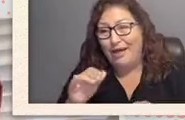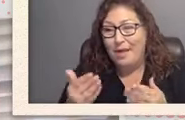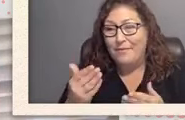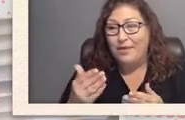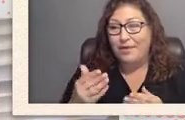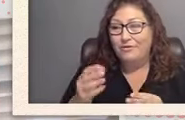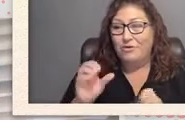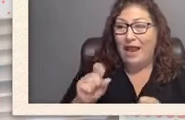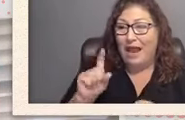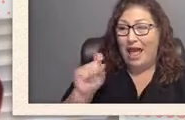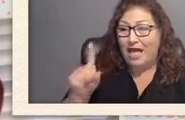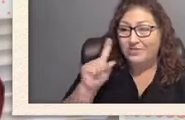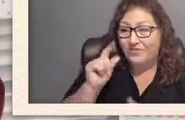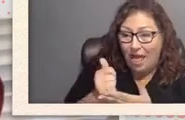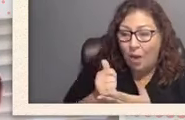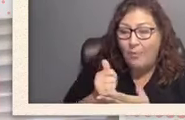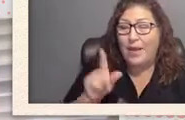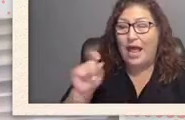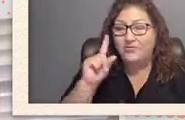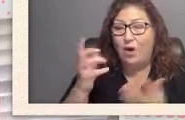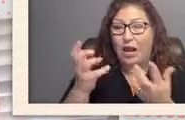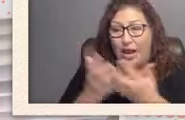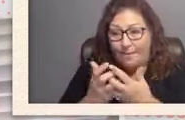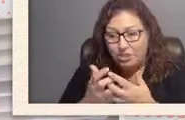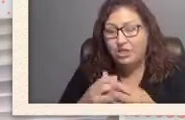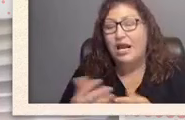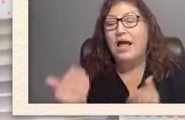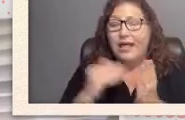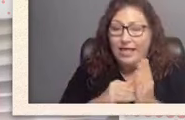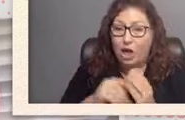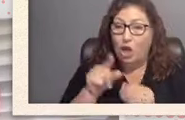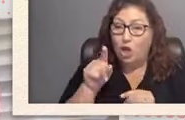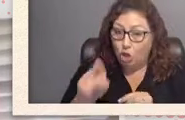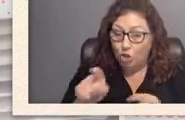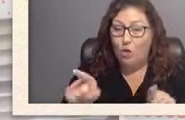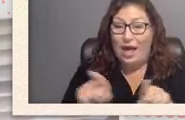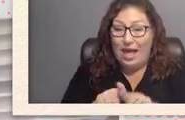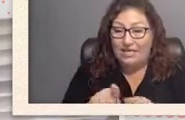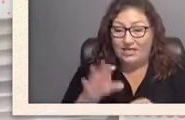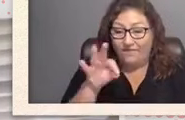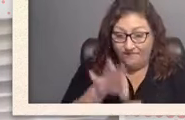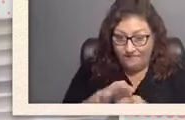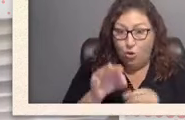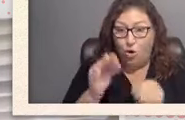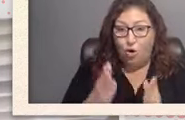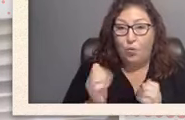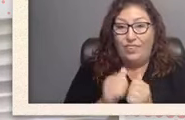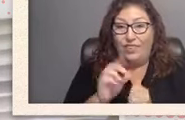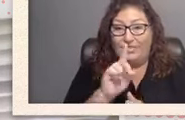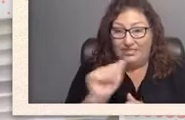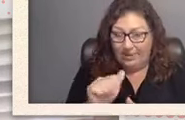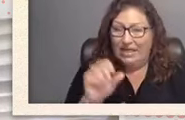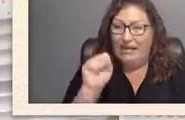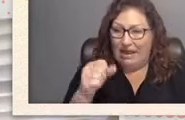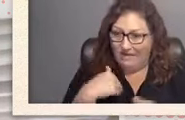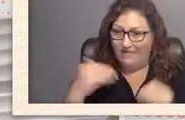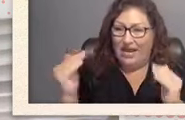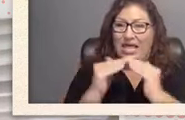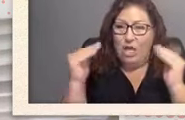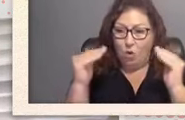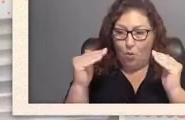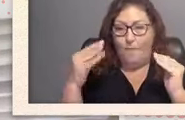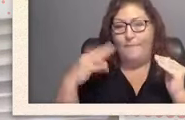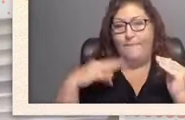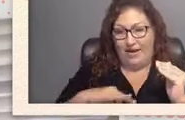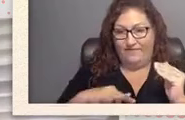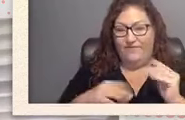an accommodation so that, again, you as a voter with a disability can have an equal benefit